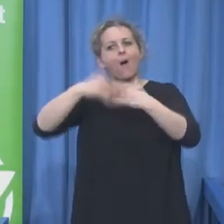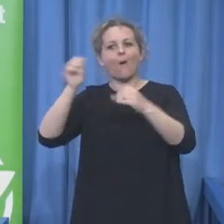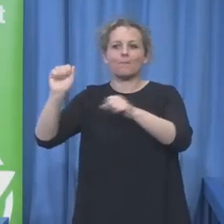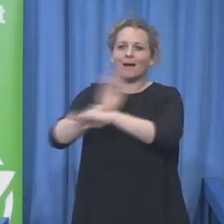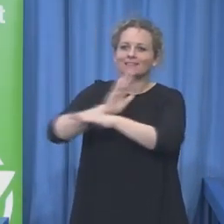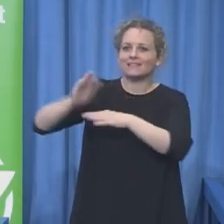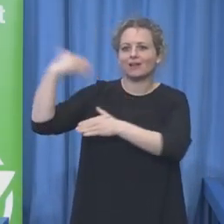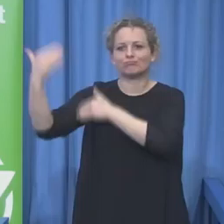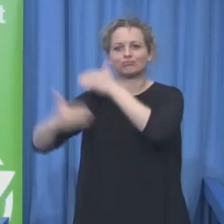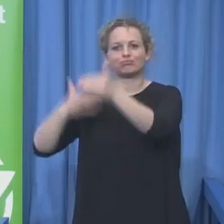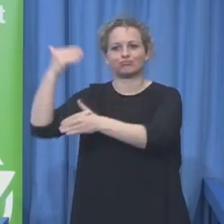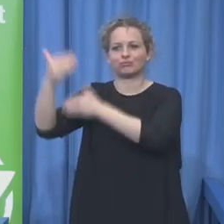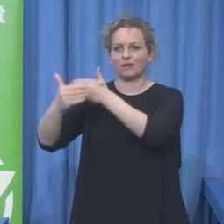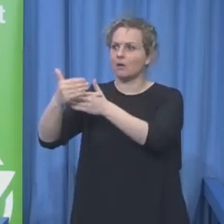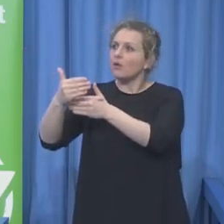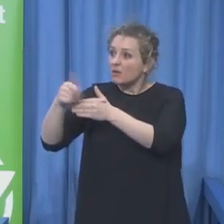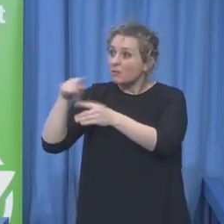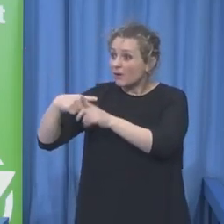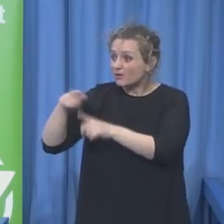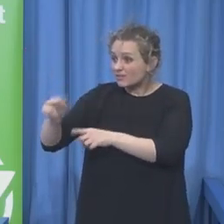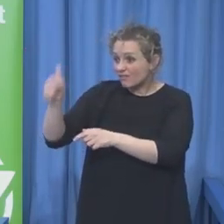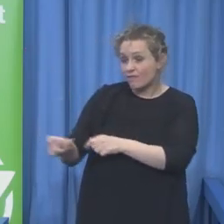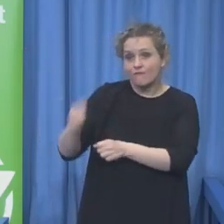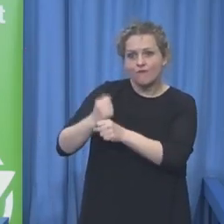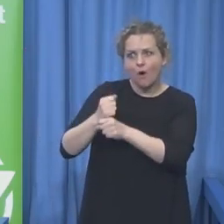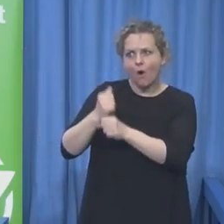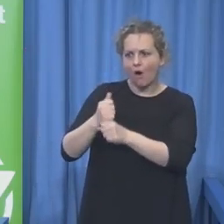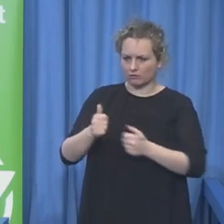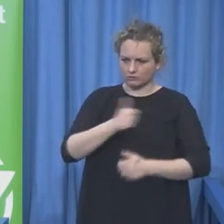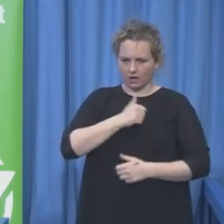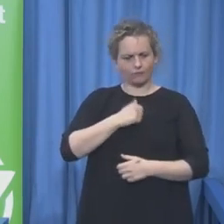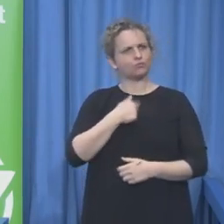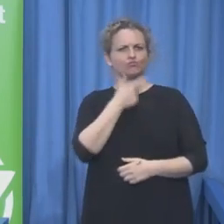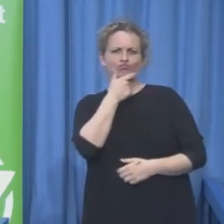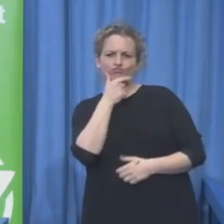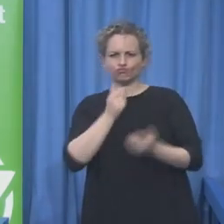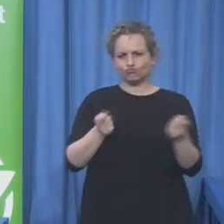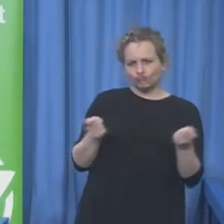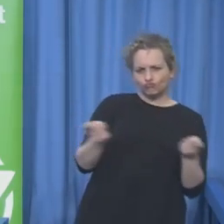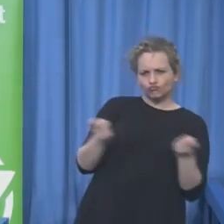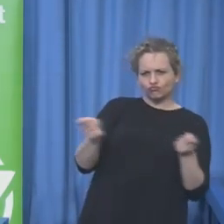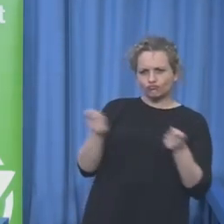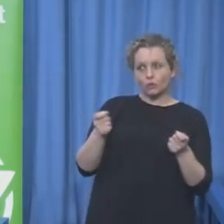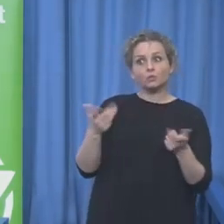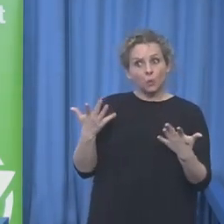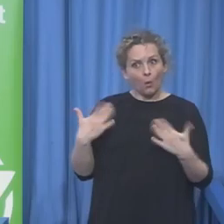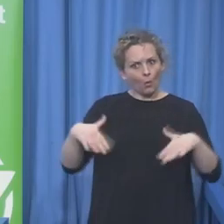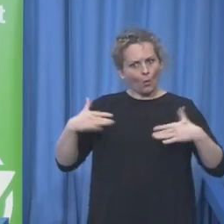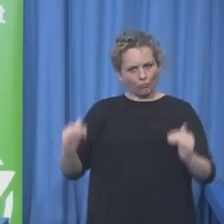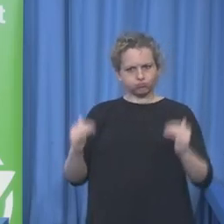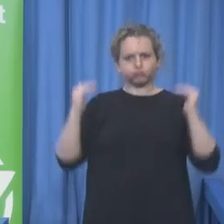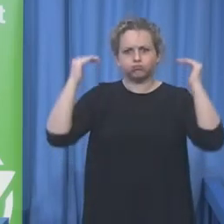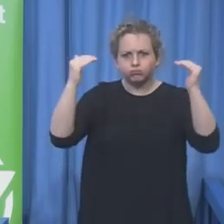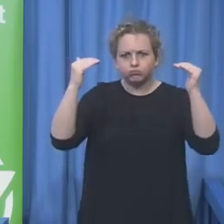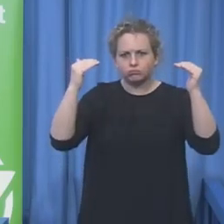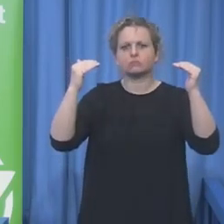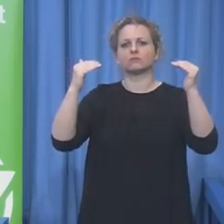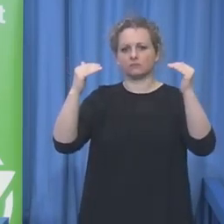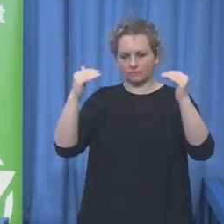Good. And so continuing in the theme